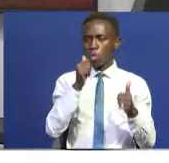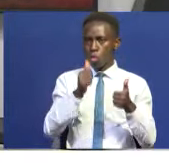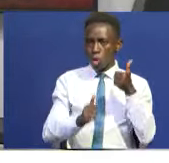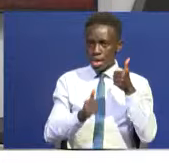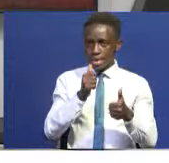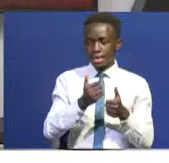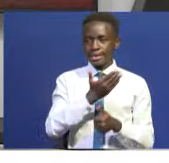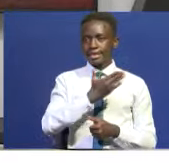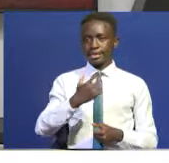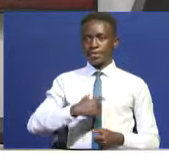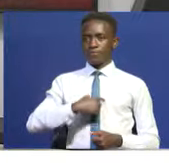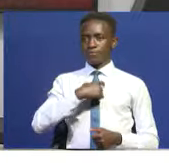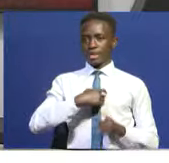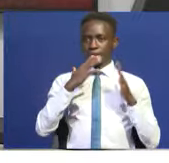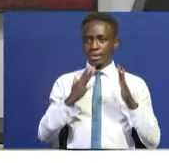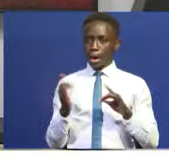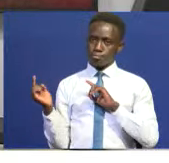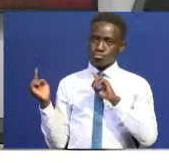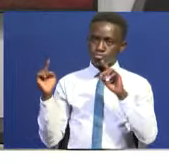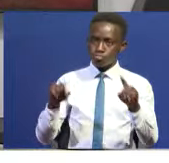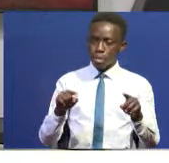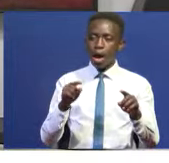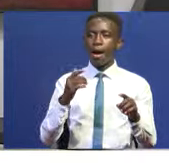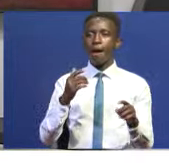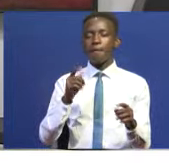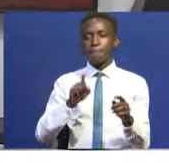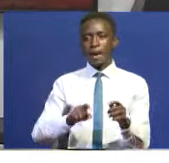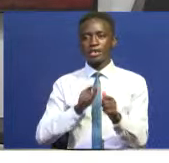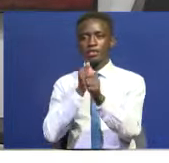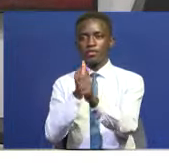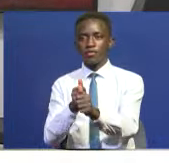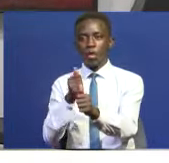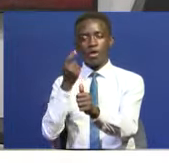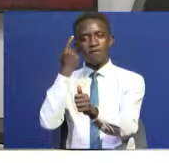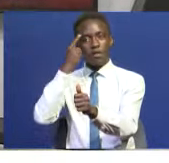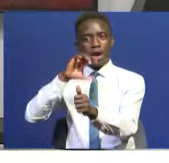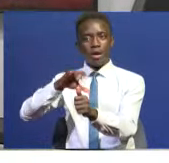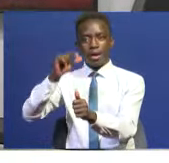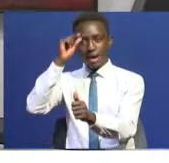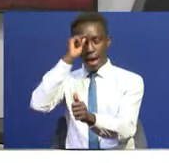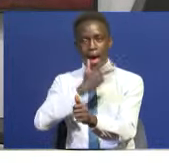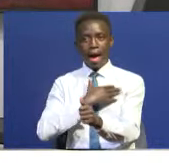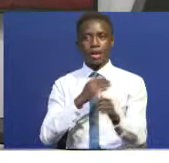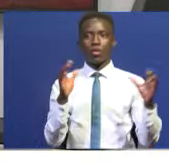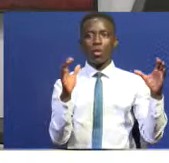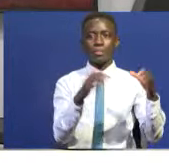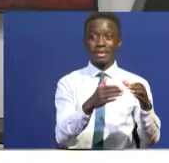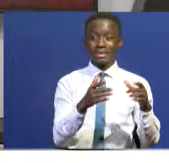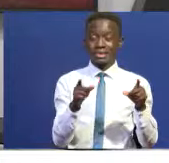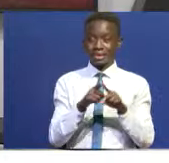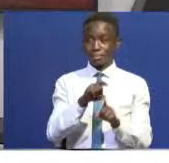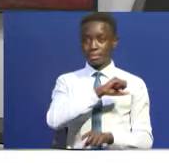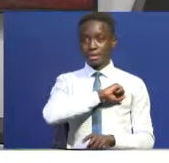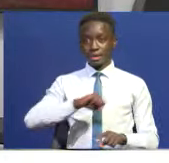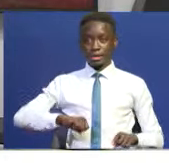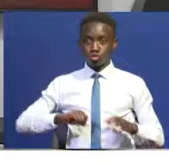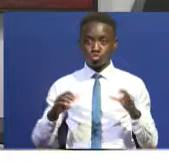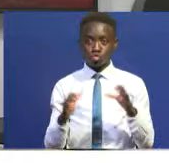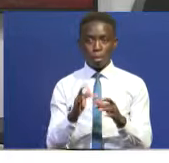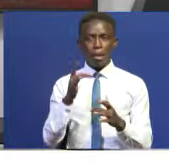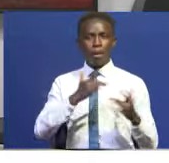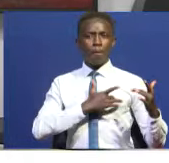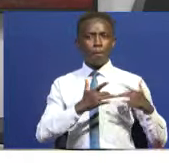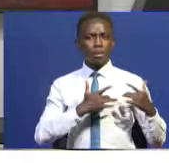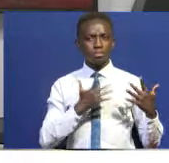have towards the county government as well as local communities. The senators are, however, concerned that only 6 out